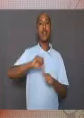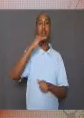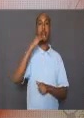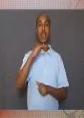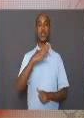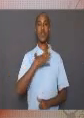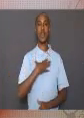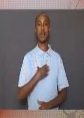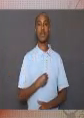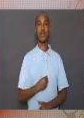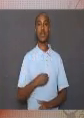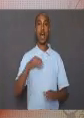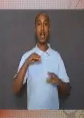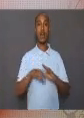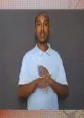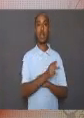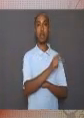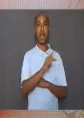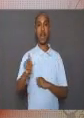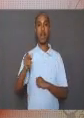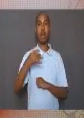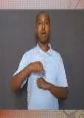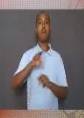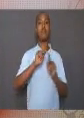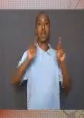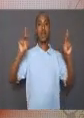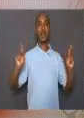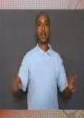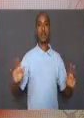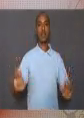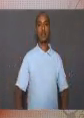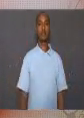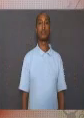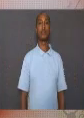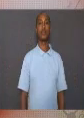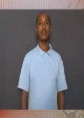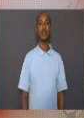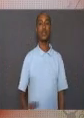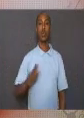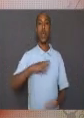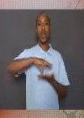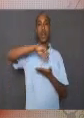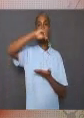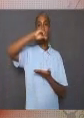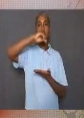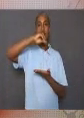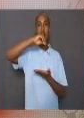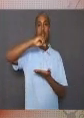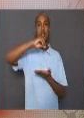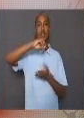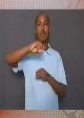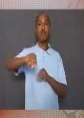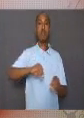of elements across a period of the periodic table. We learned that as we